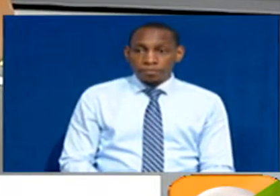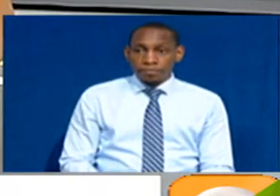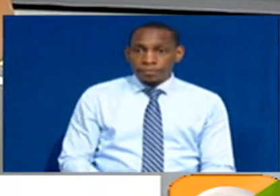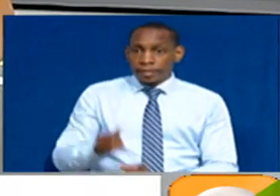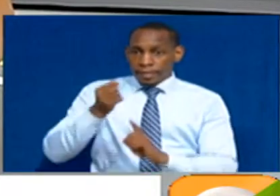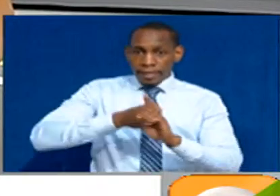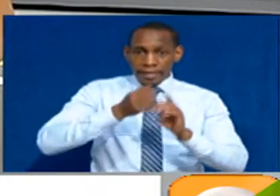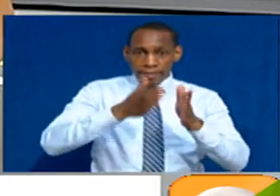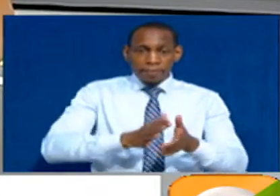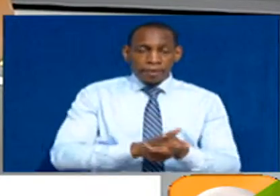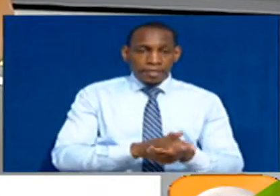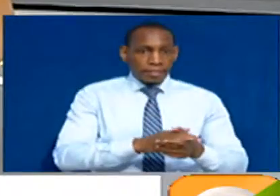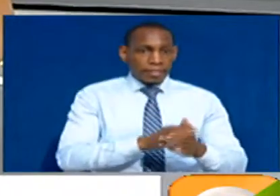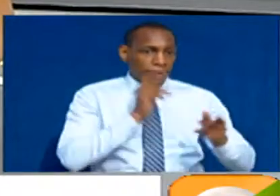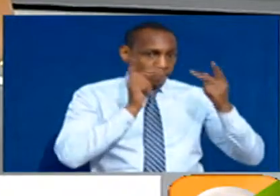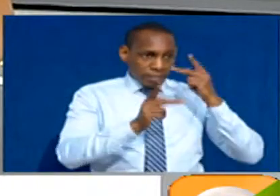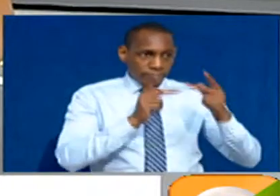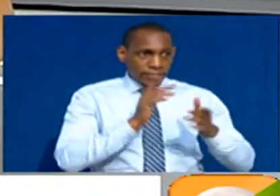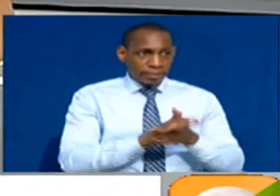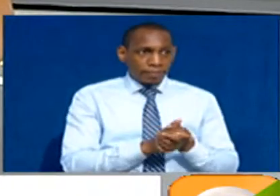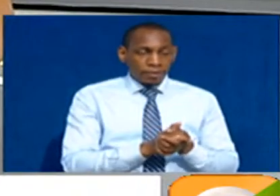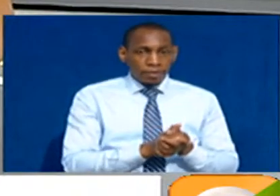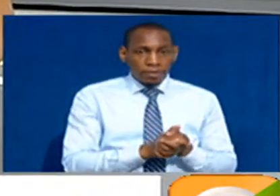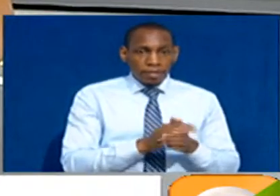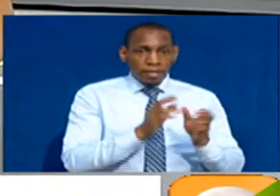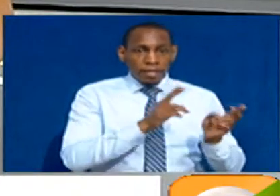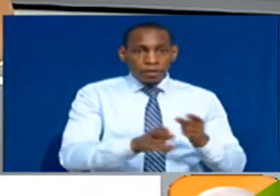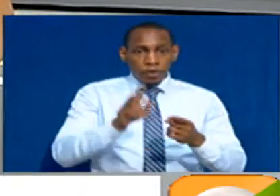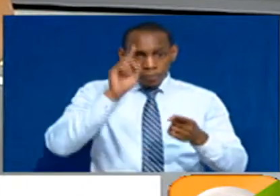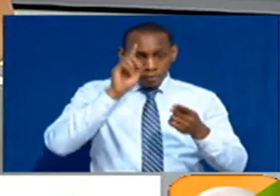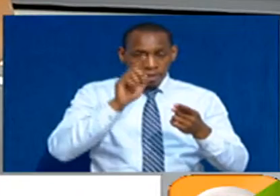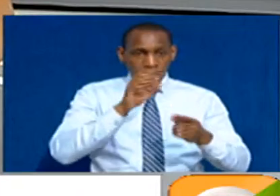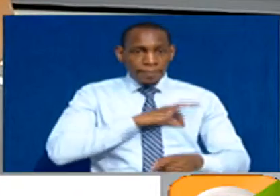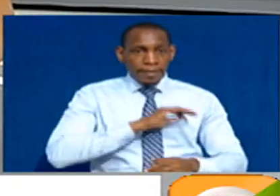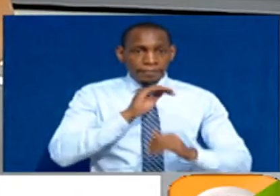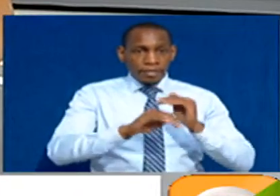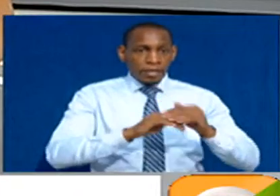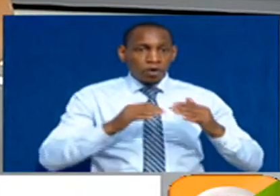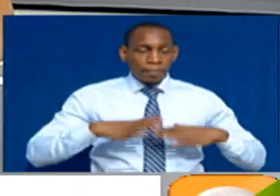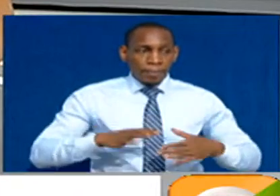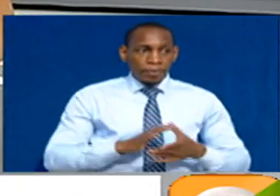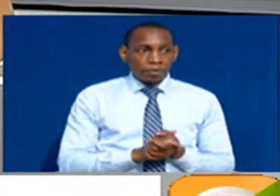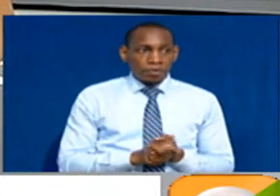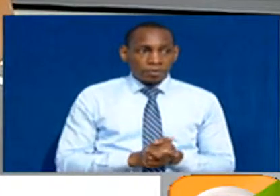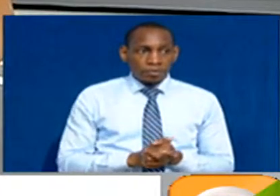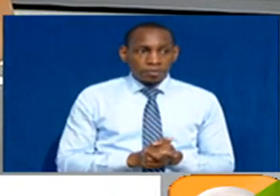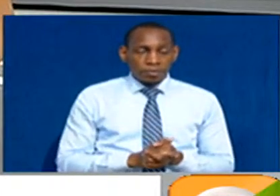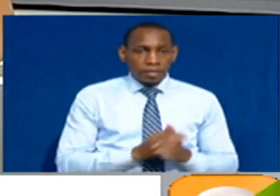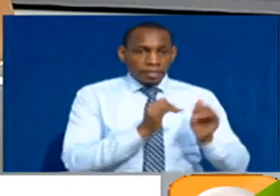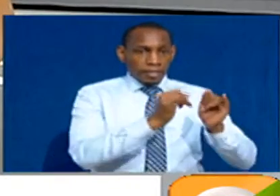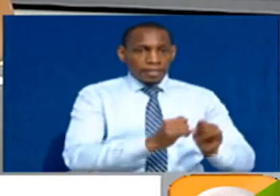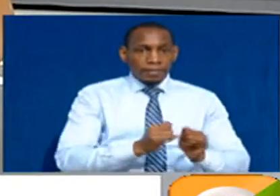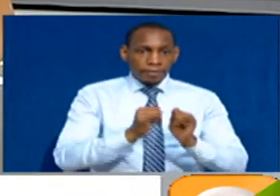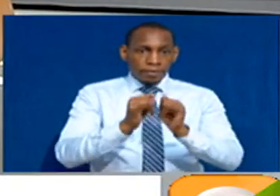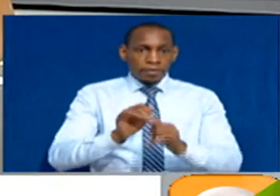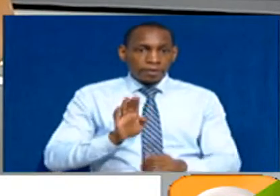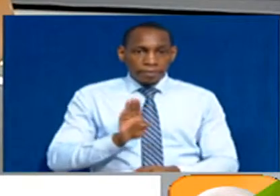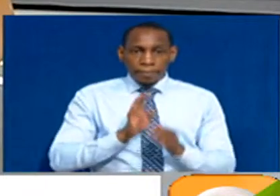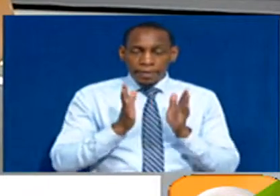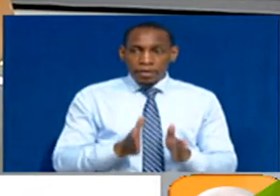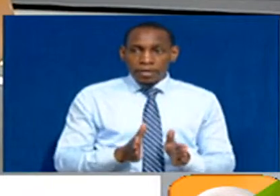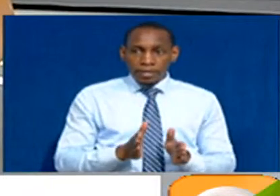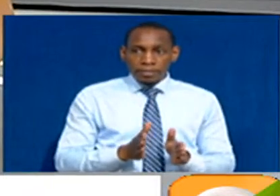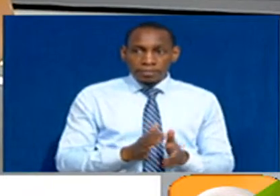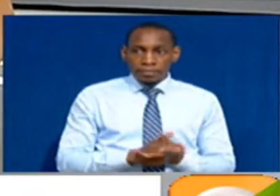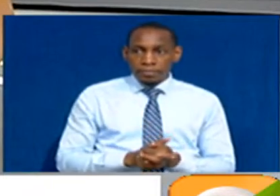activist, so he's speaking from a point of what is the common good of most people, not just the thoughts of an individual billionaire or two.